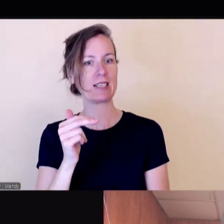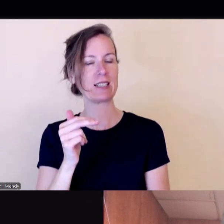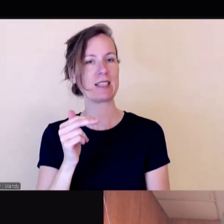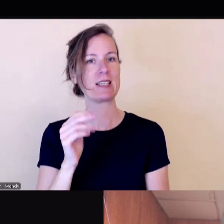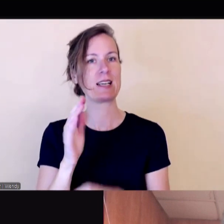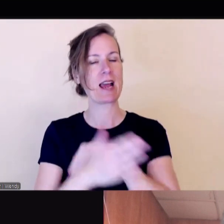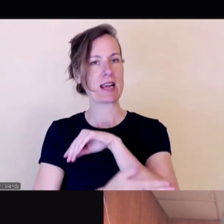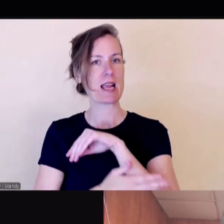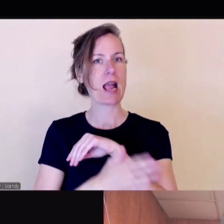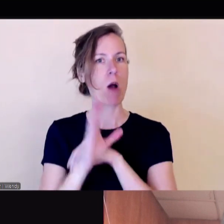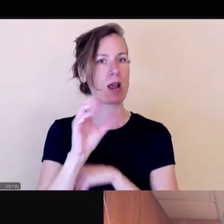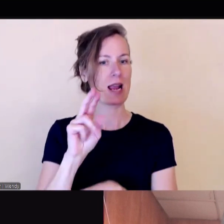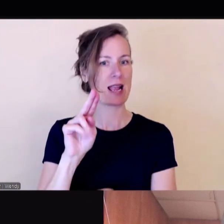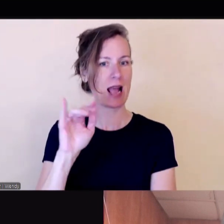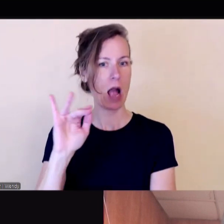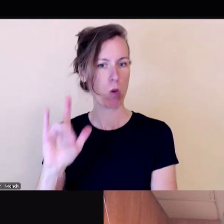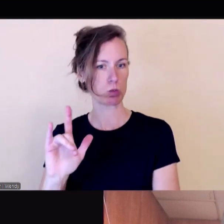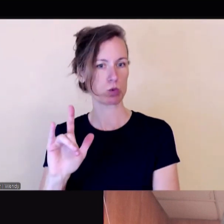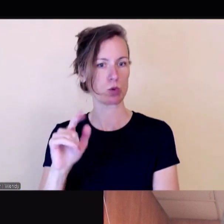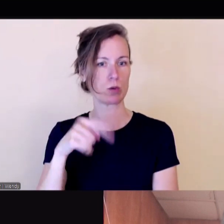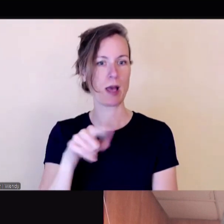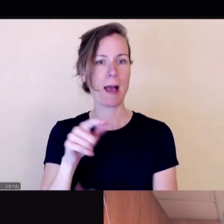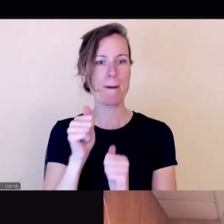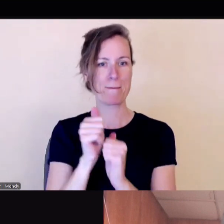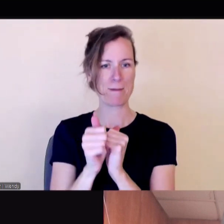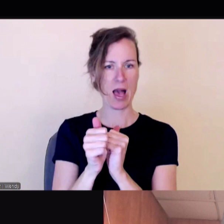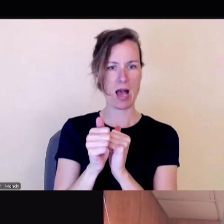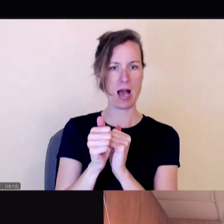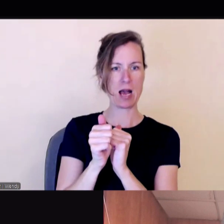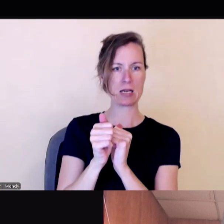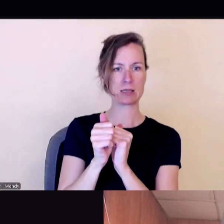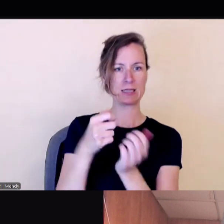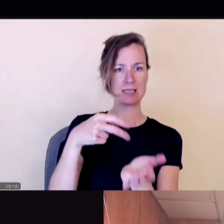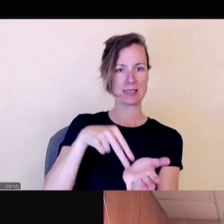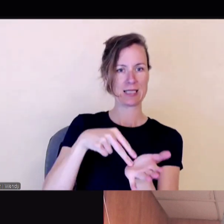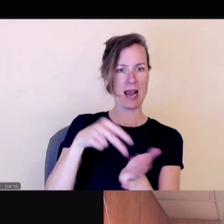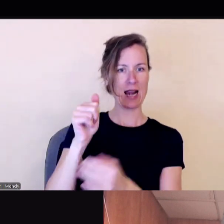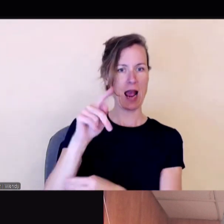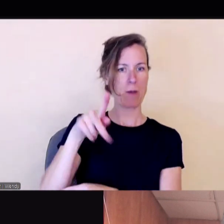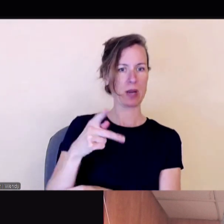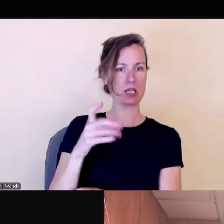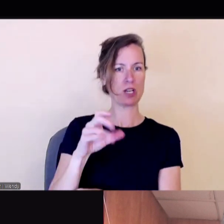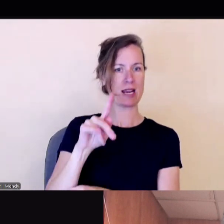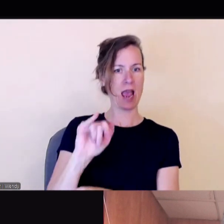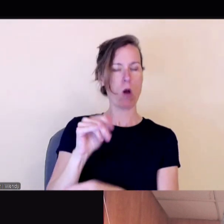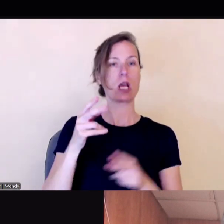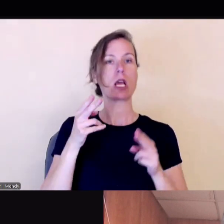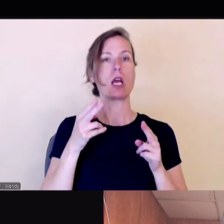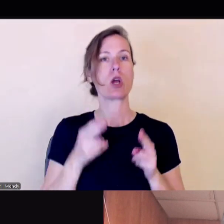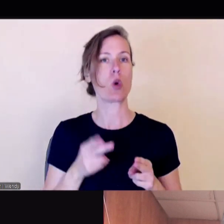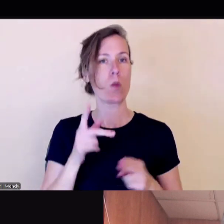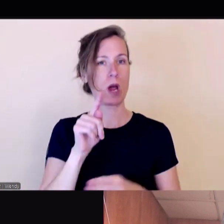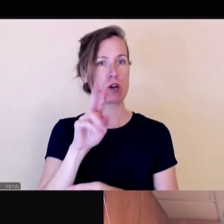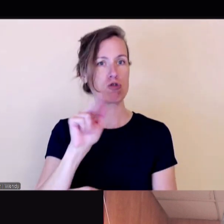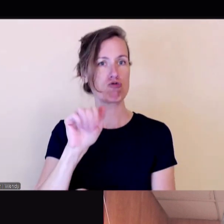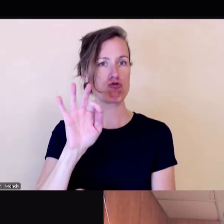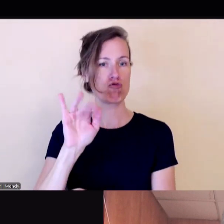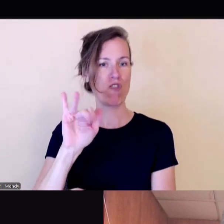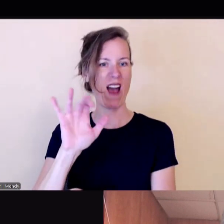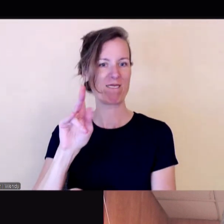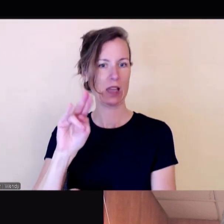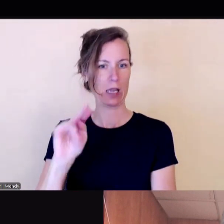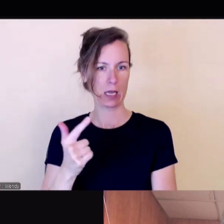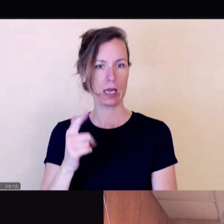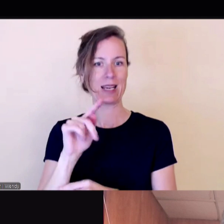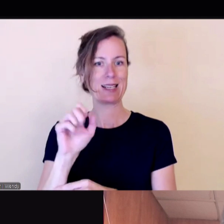Force. That's run through our office. Our executive director is automatically the task force chair, and we have a human trafficking division, and that